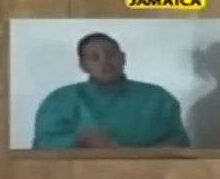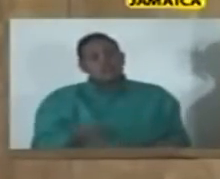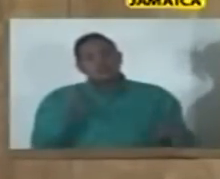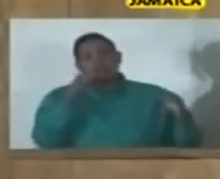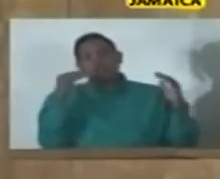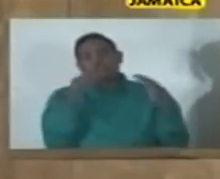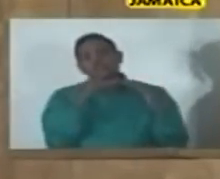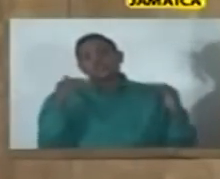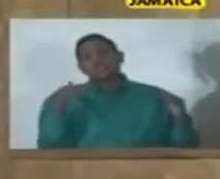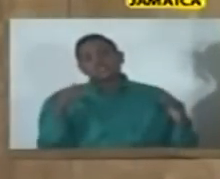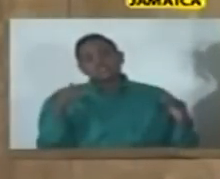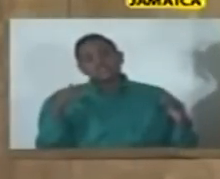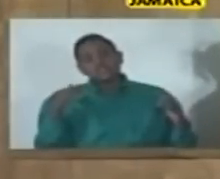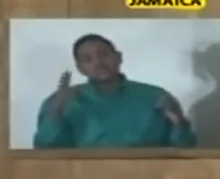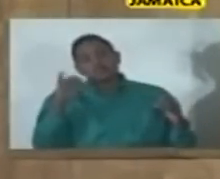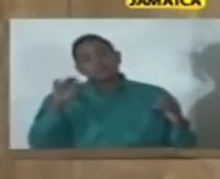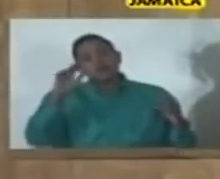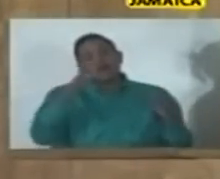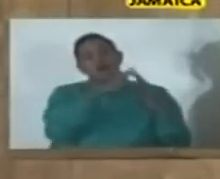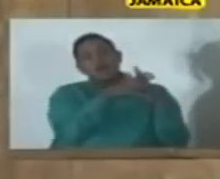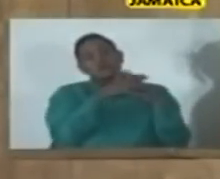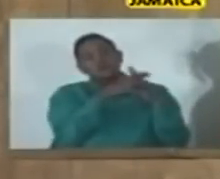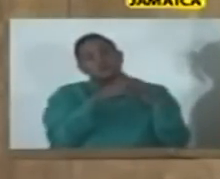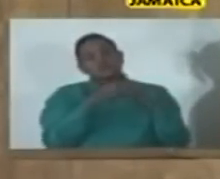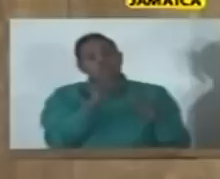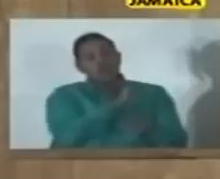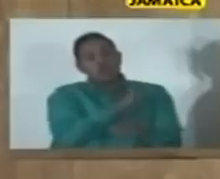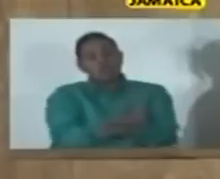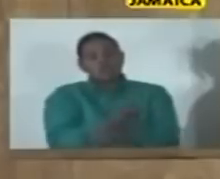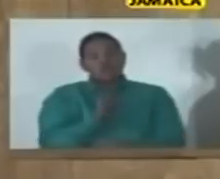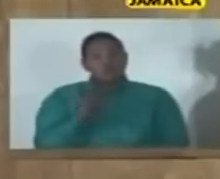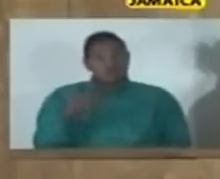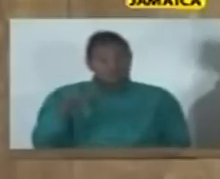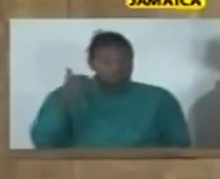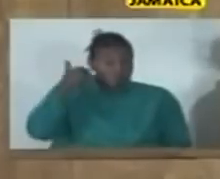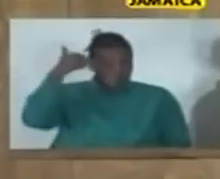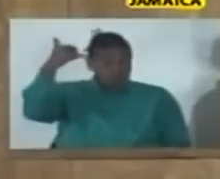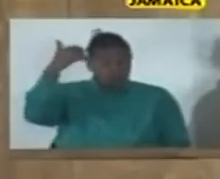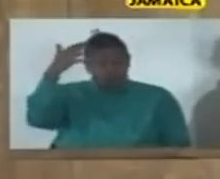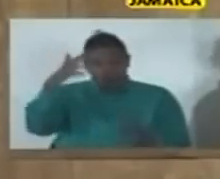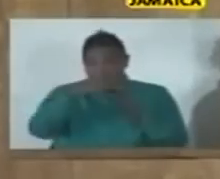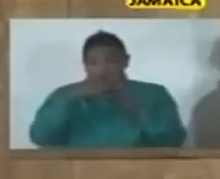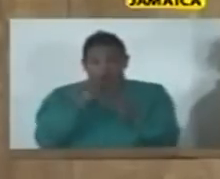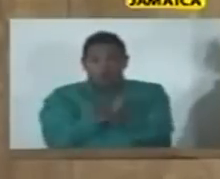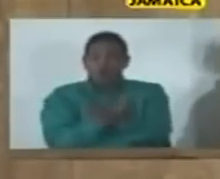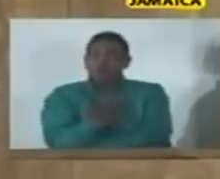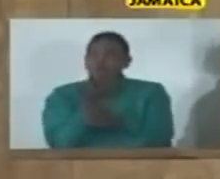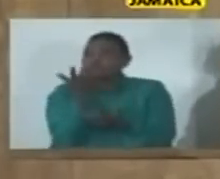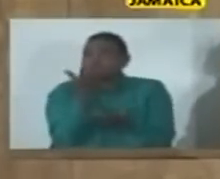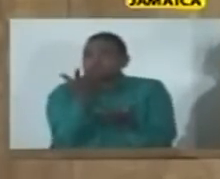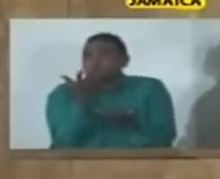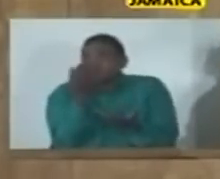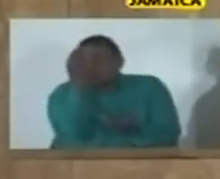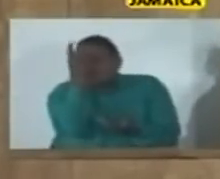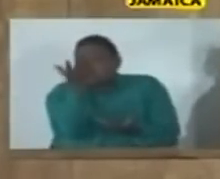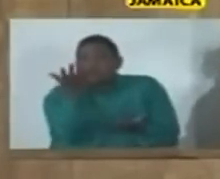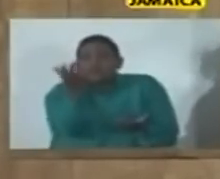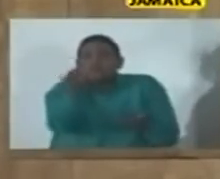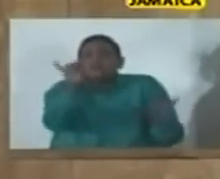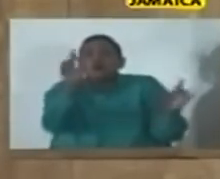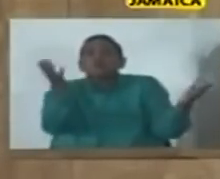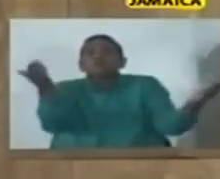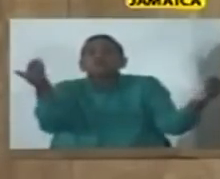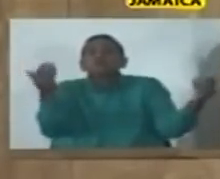unjustly by the U.S. authority. Are we calling the U.S. authorities to find out from them what